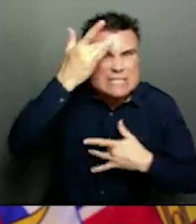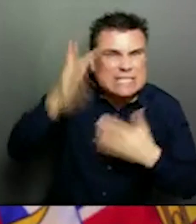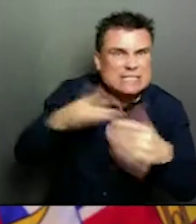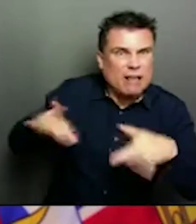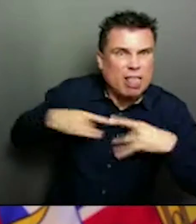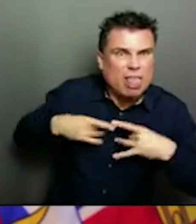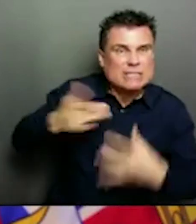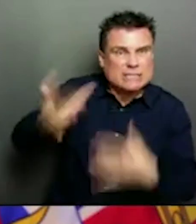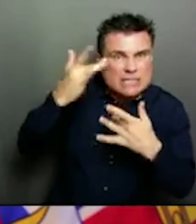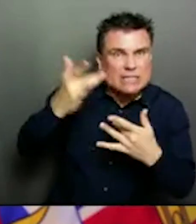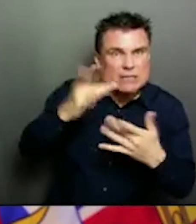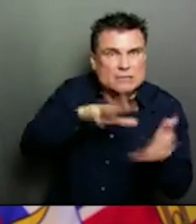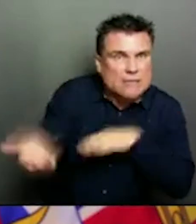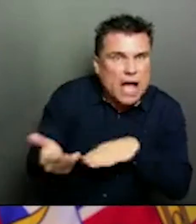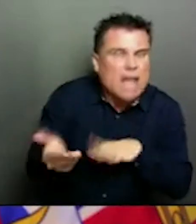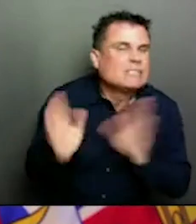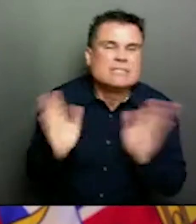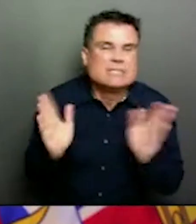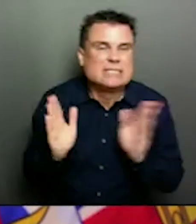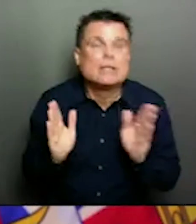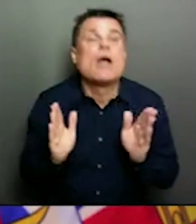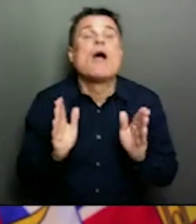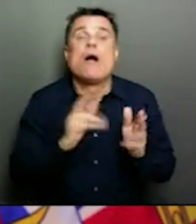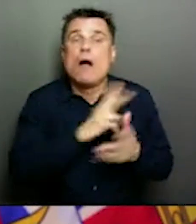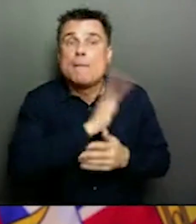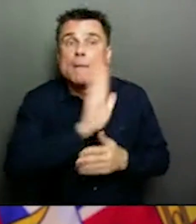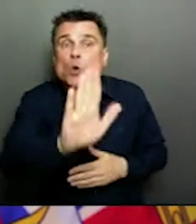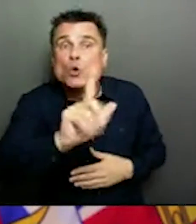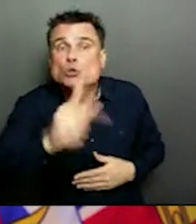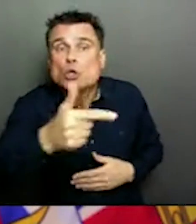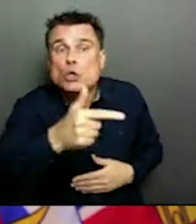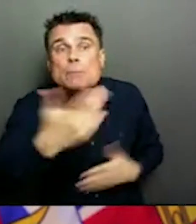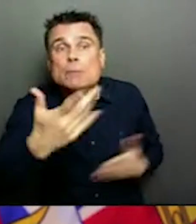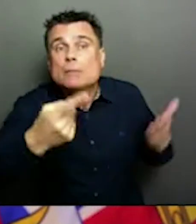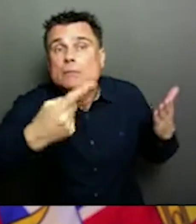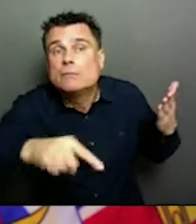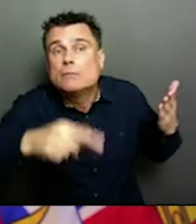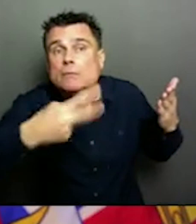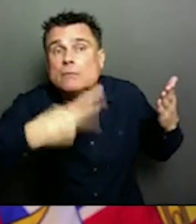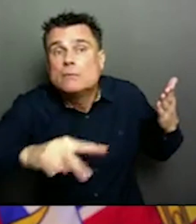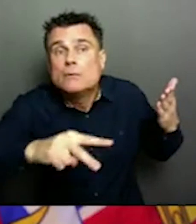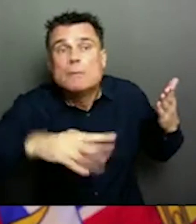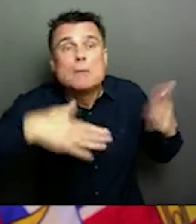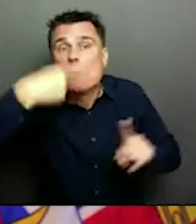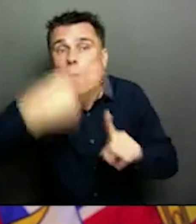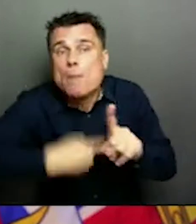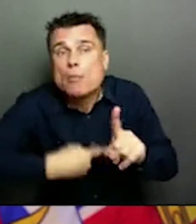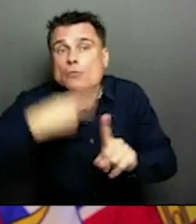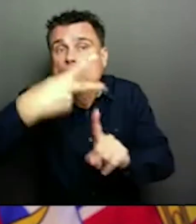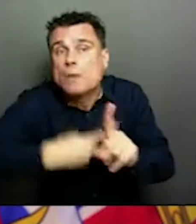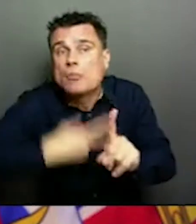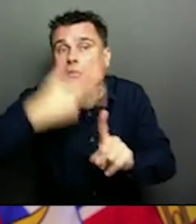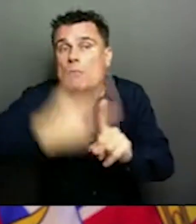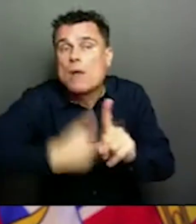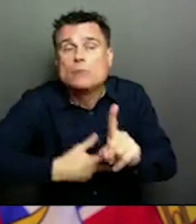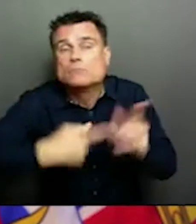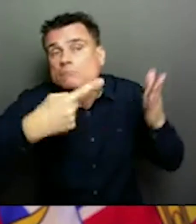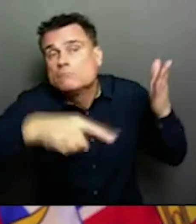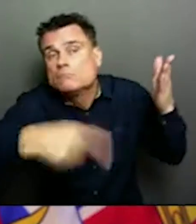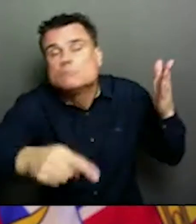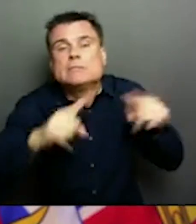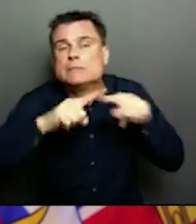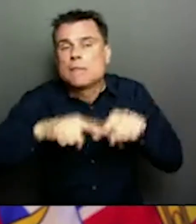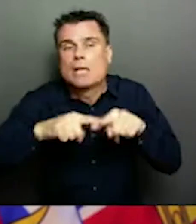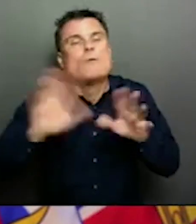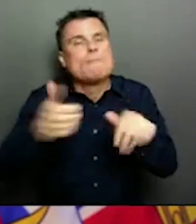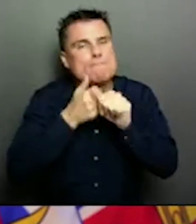be in a few months. But for every person that gets that vaccine, all of us will be a little safer, and we need to remember